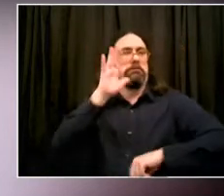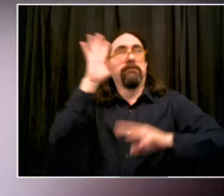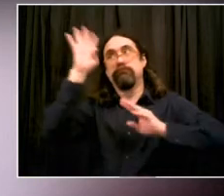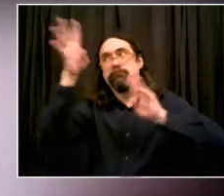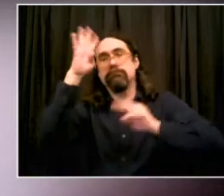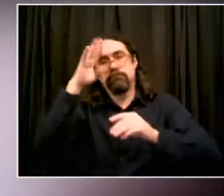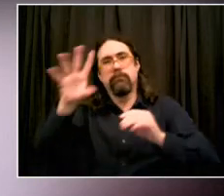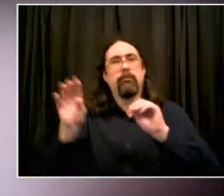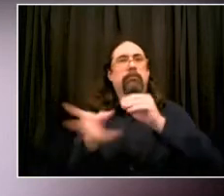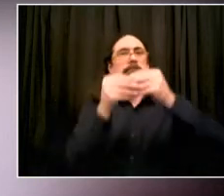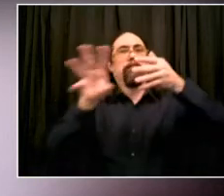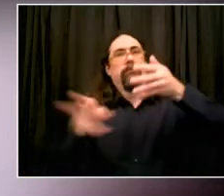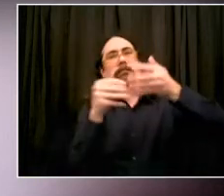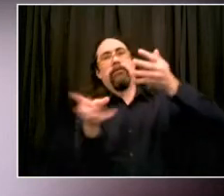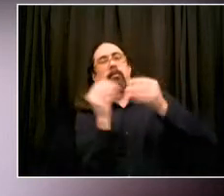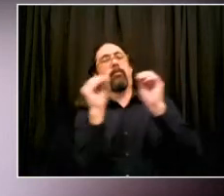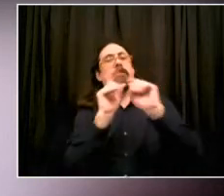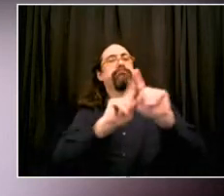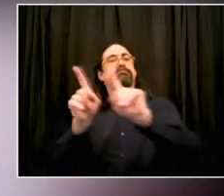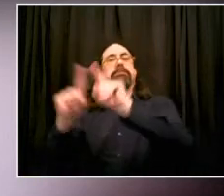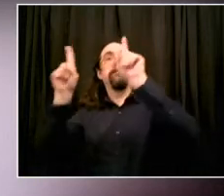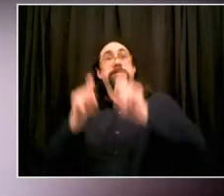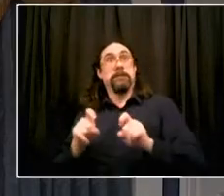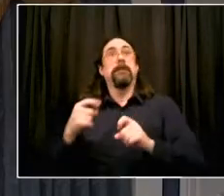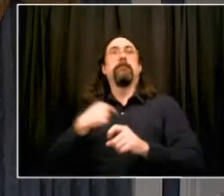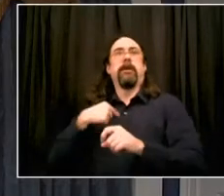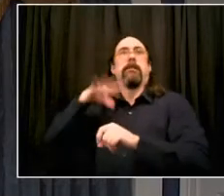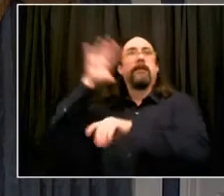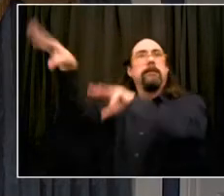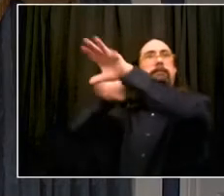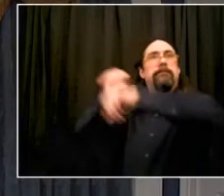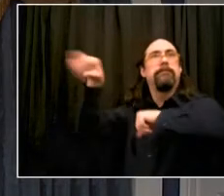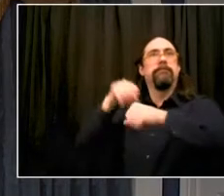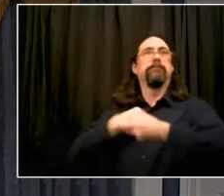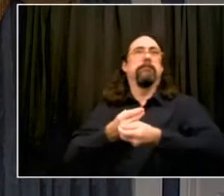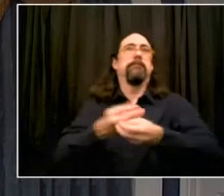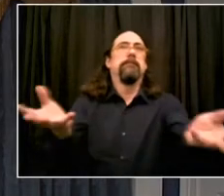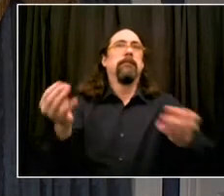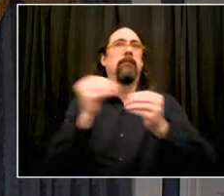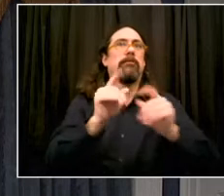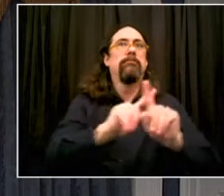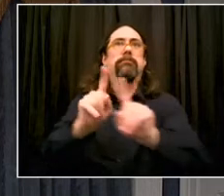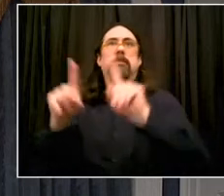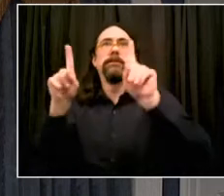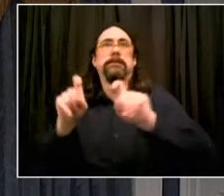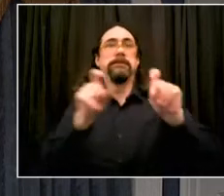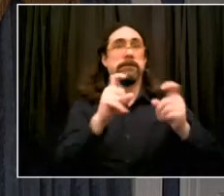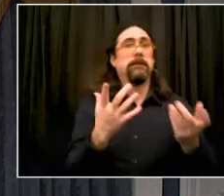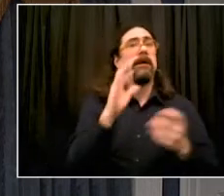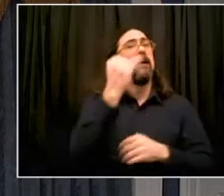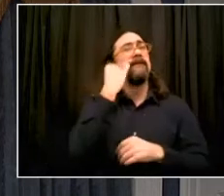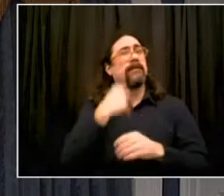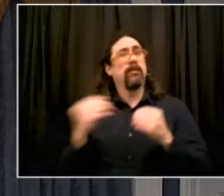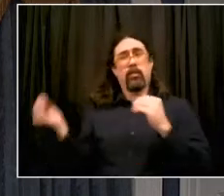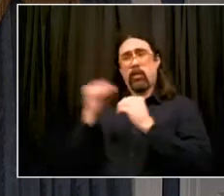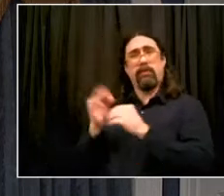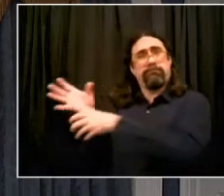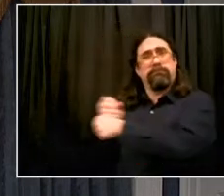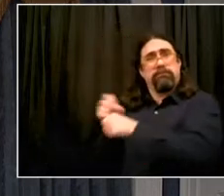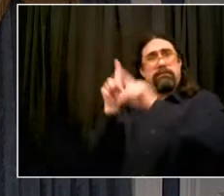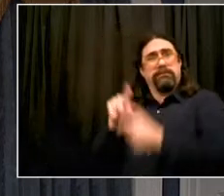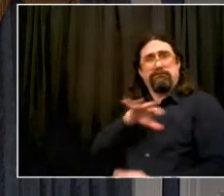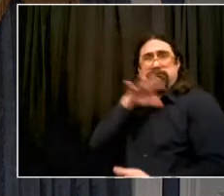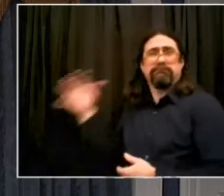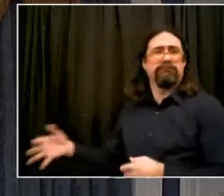to, particularly as vaccination ramps up as well. Thank you. Go ahead, Julia. Okay, and my